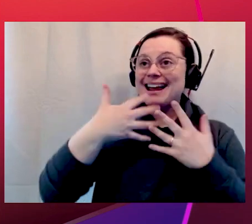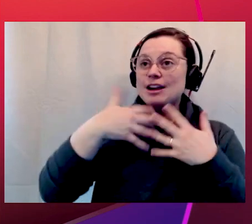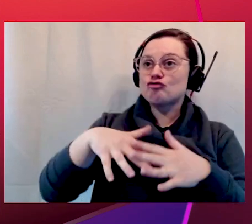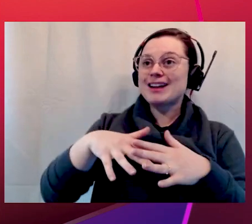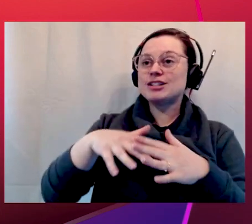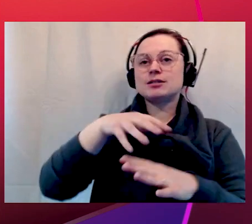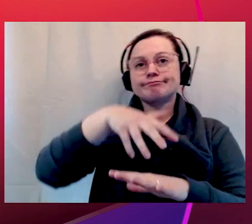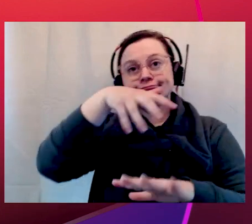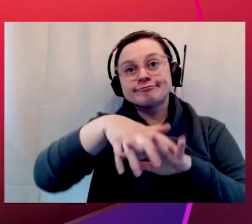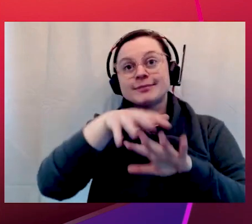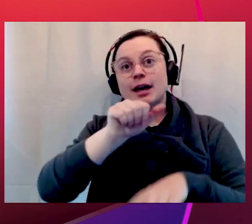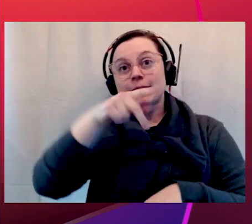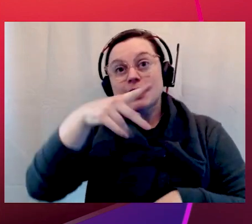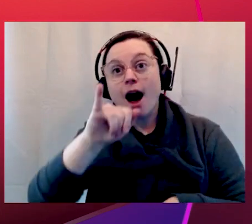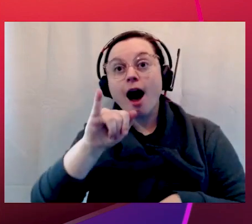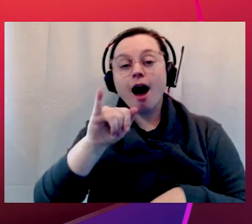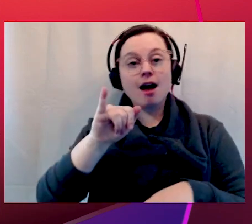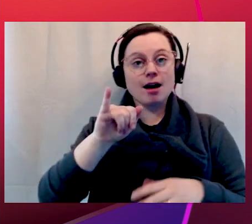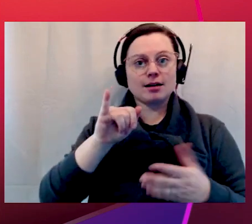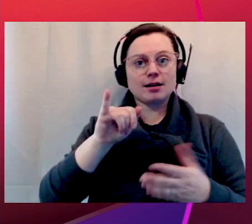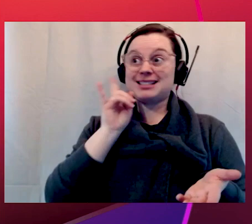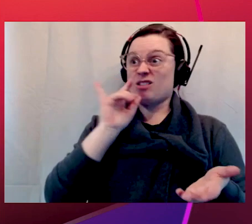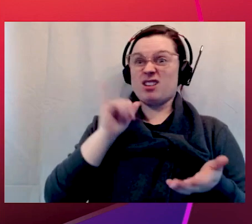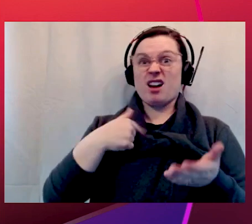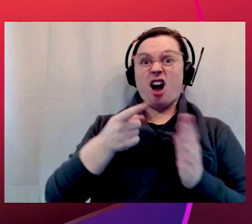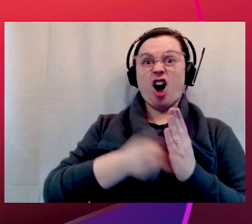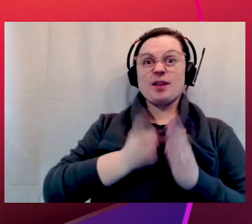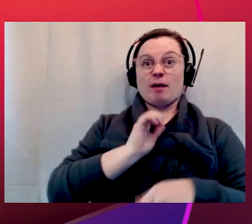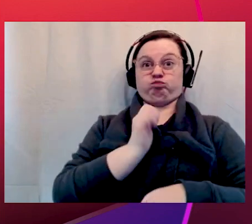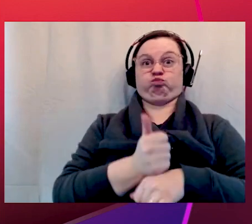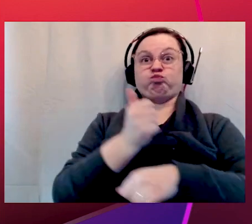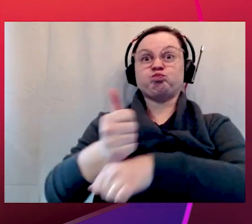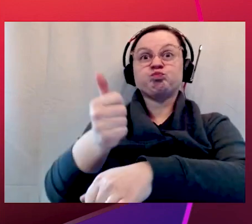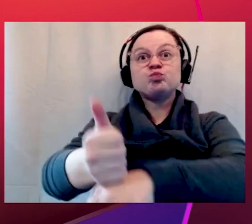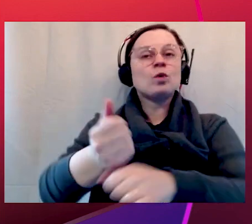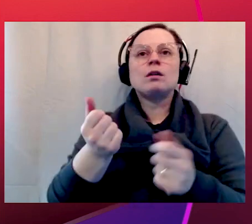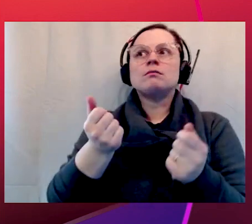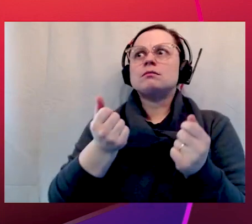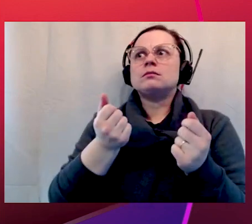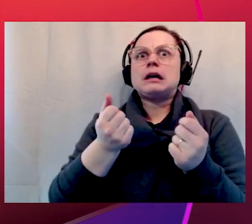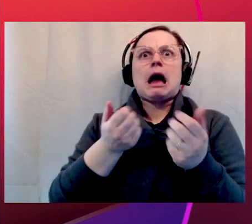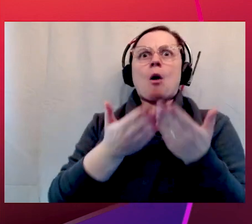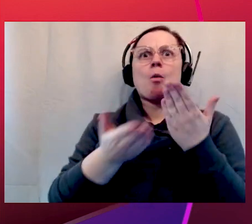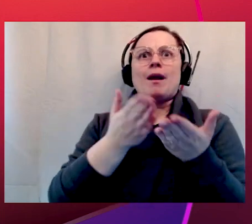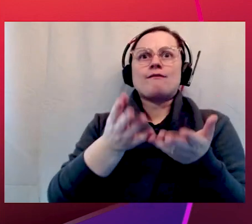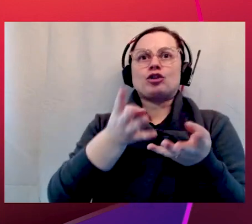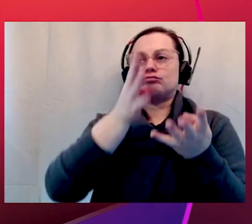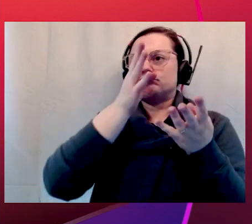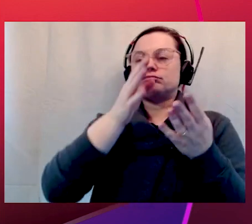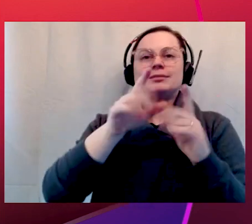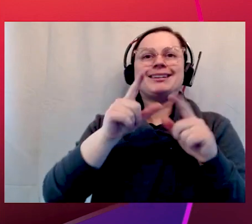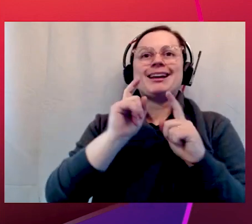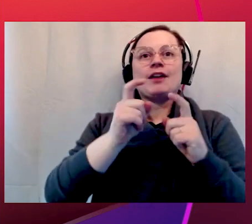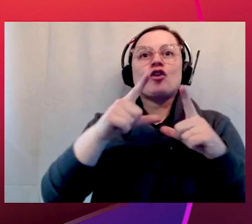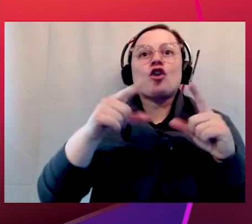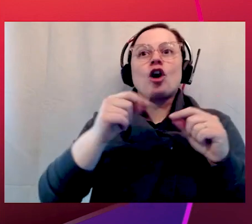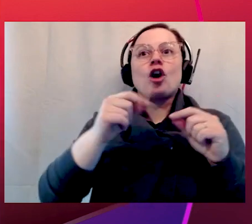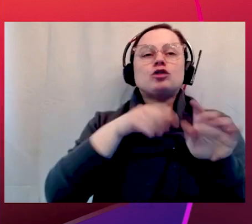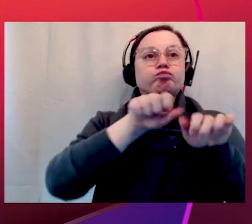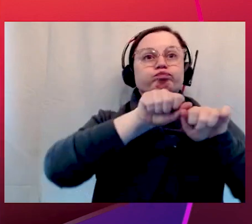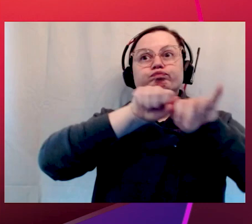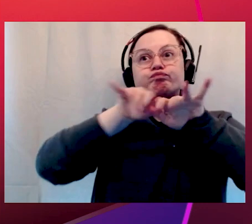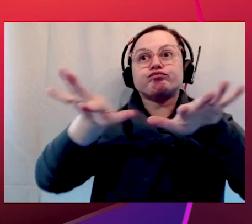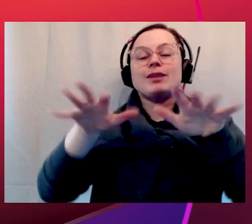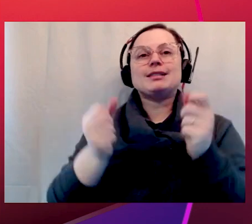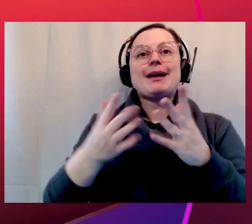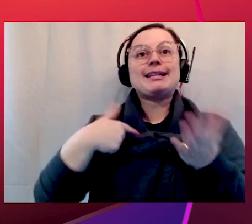API that it sounded like I could automatically provision out as many gift cards as I need for like a study or something? Yes. Our API allows